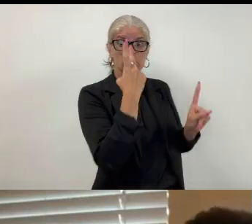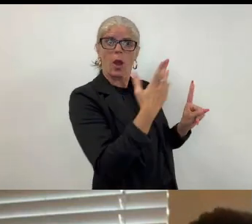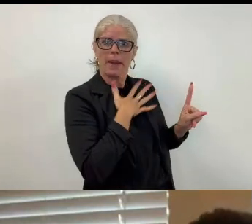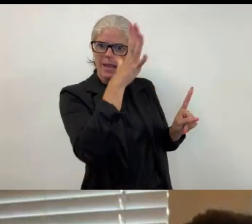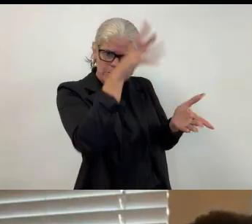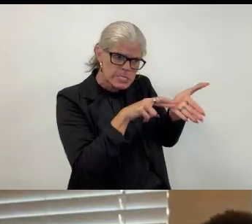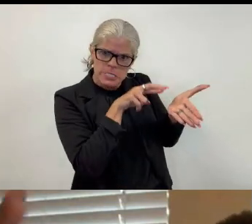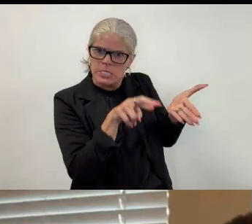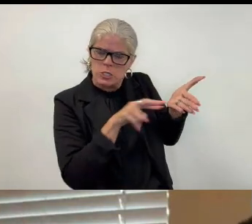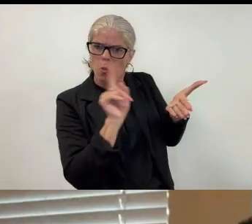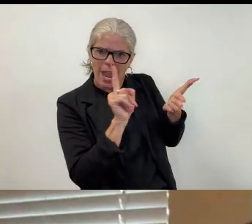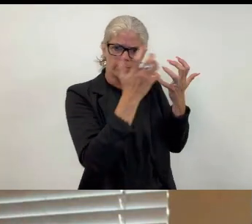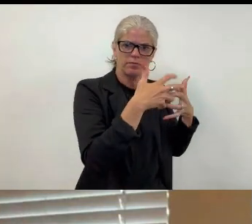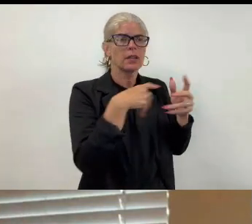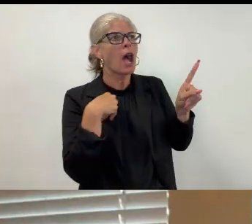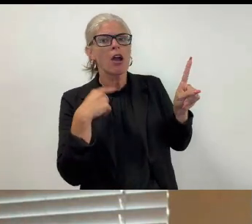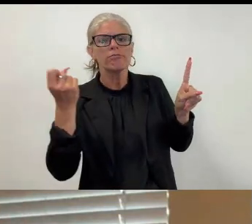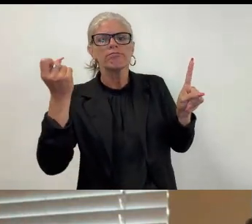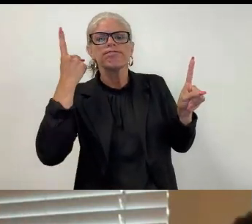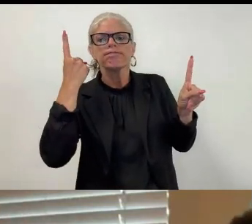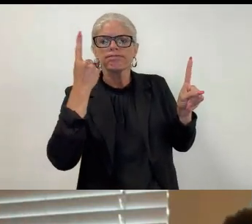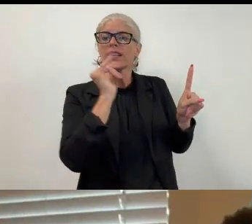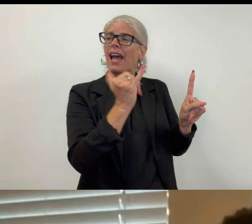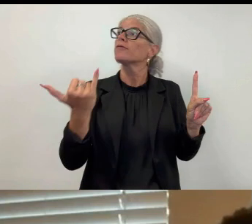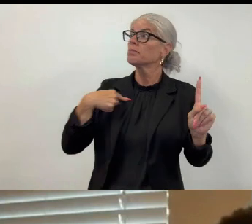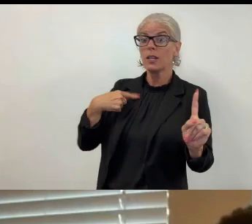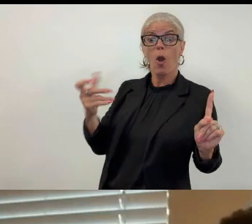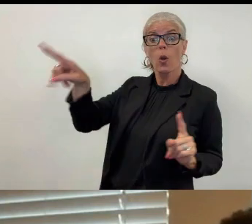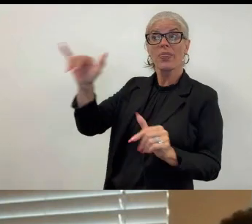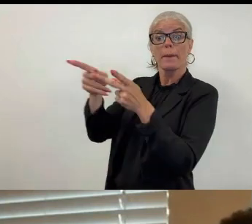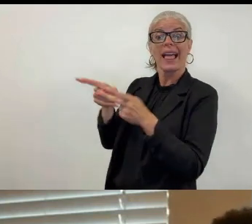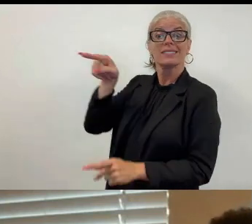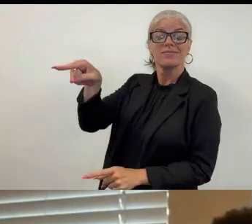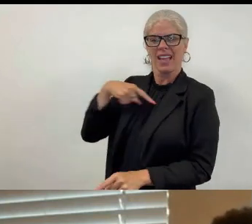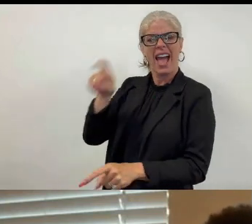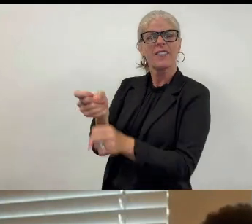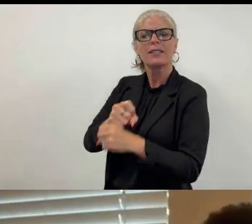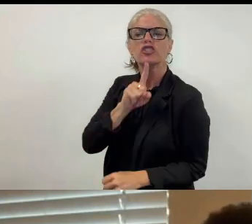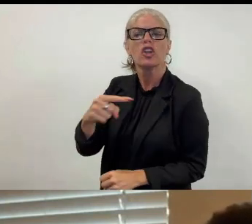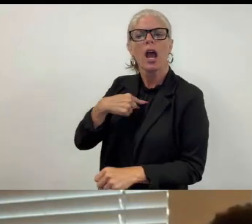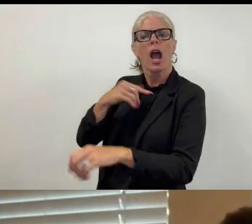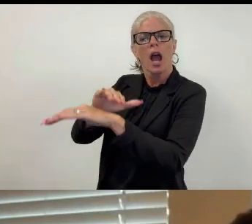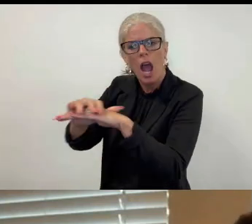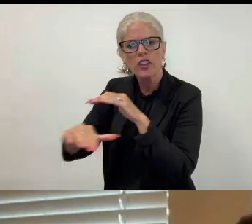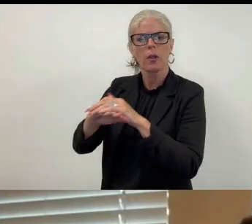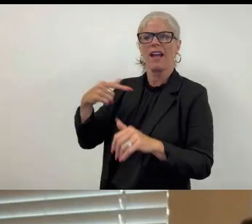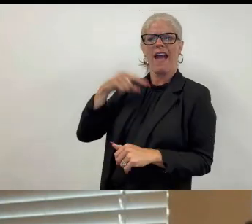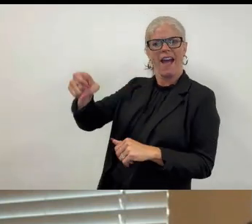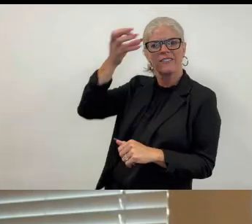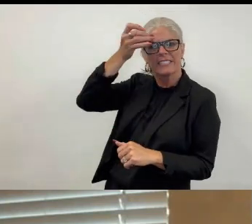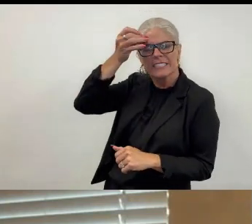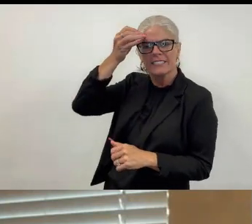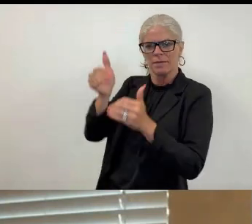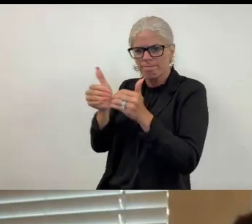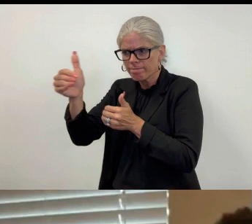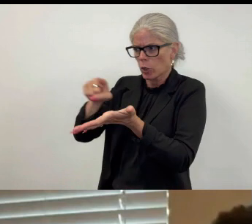transitioning from, seeing my parents do that for me a lot as a wee kid to realizing, okay, well, yeah, if I want to go somewhere and I want to make sure